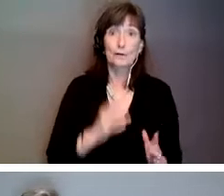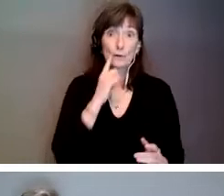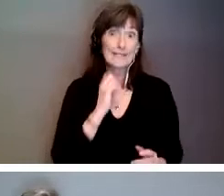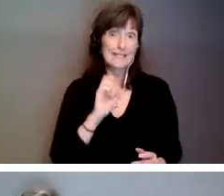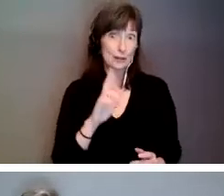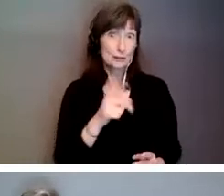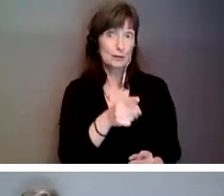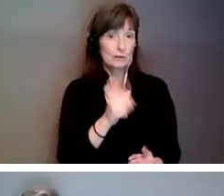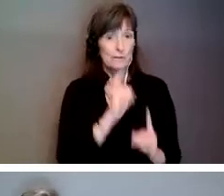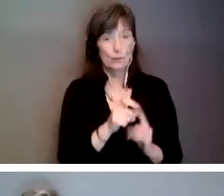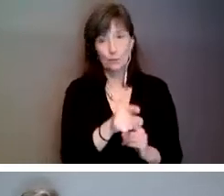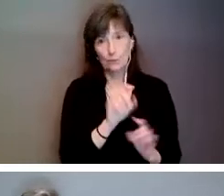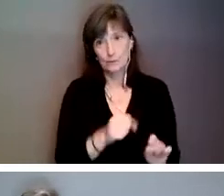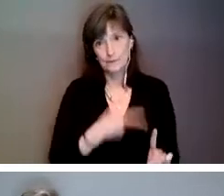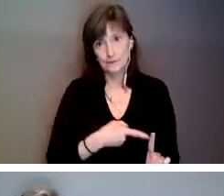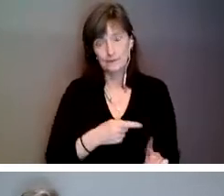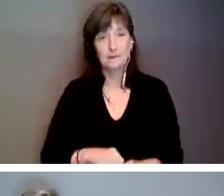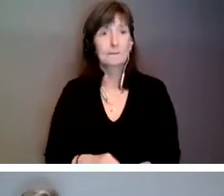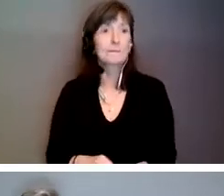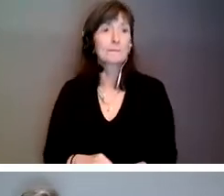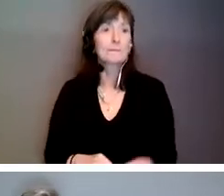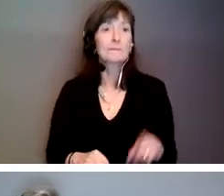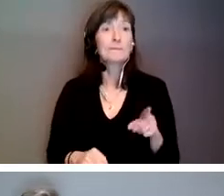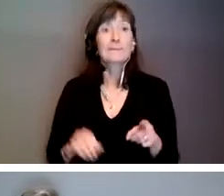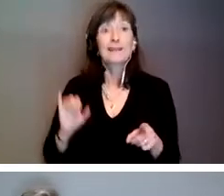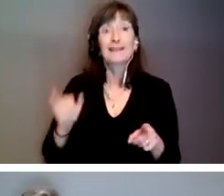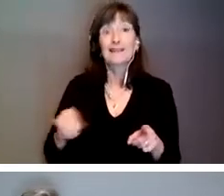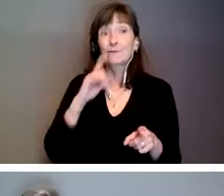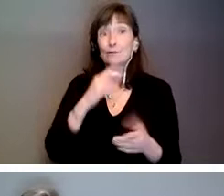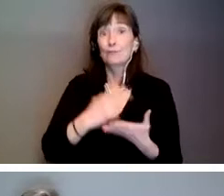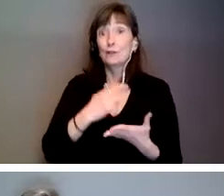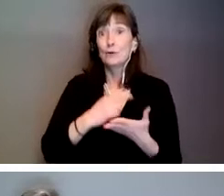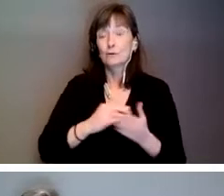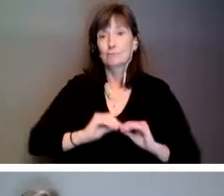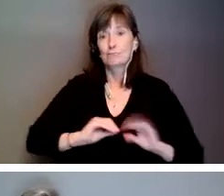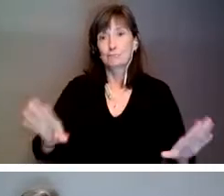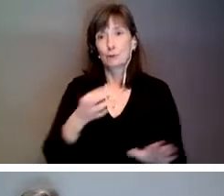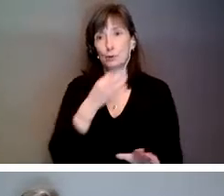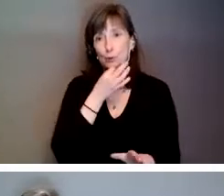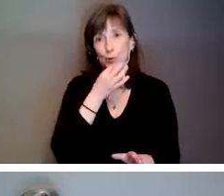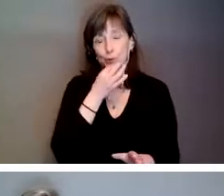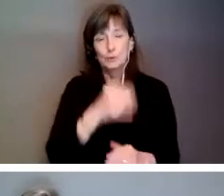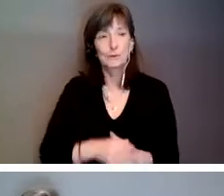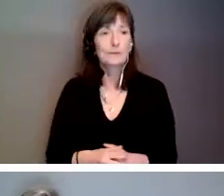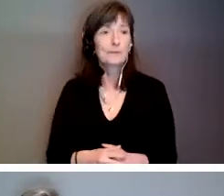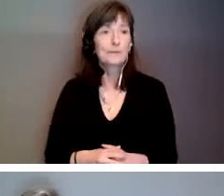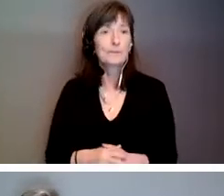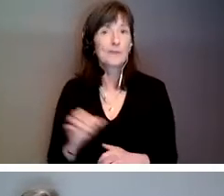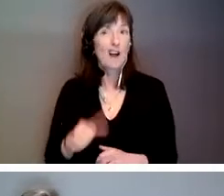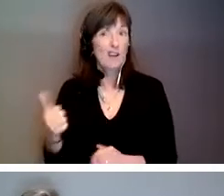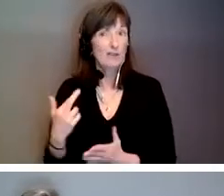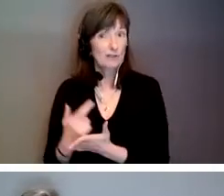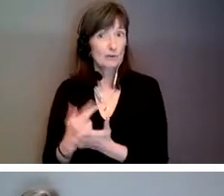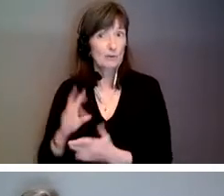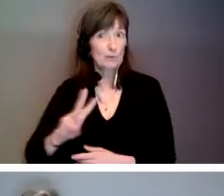mentioned before, this new tool resource will be out shortly. And we also have other resources on our website that we